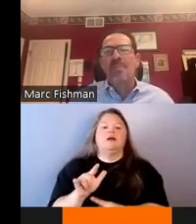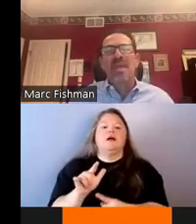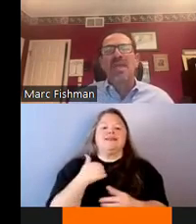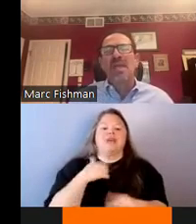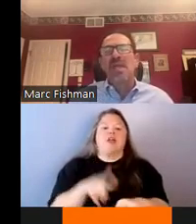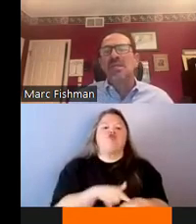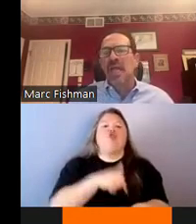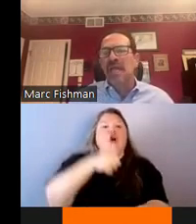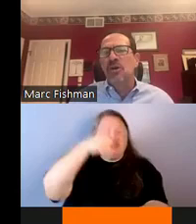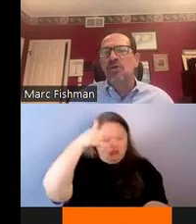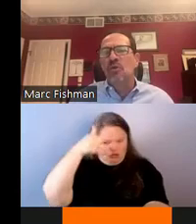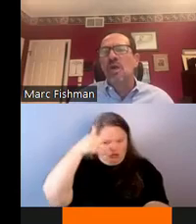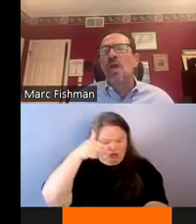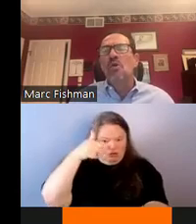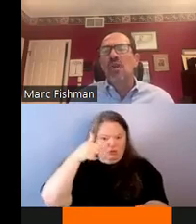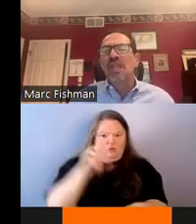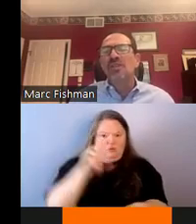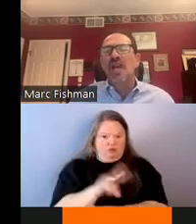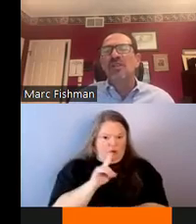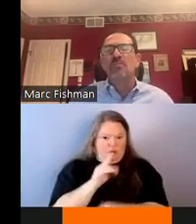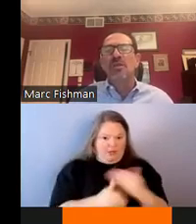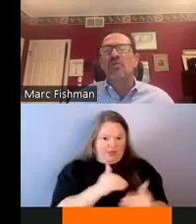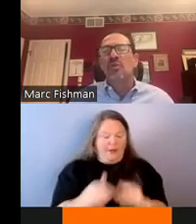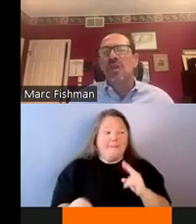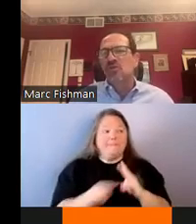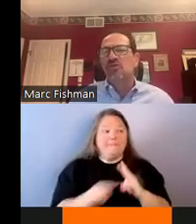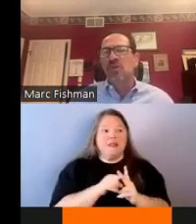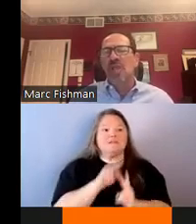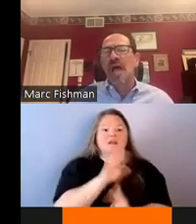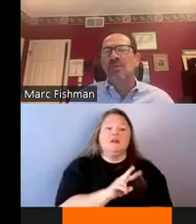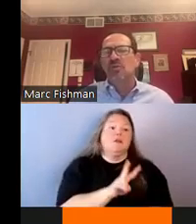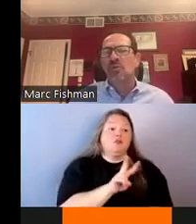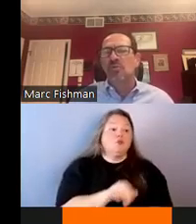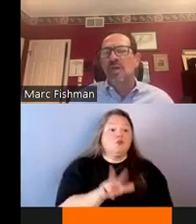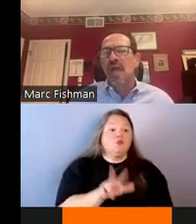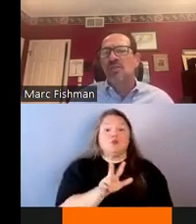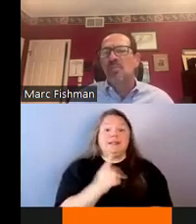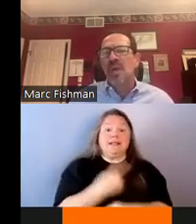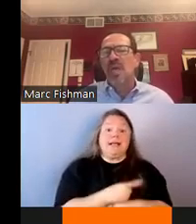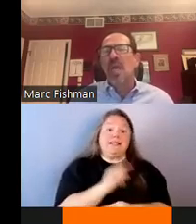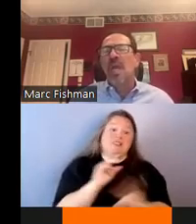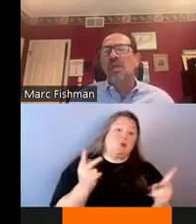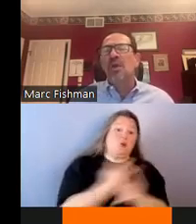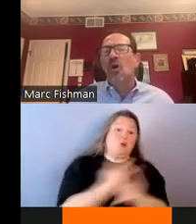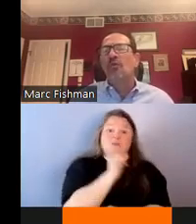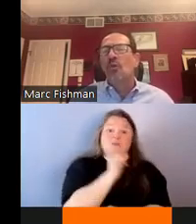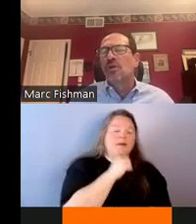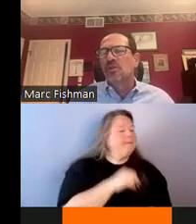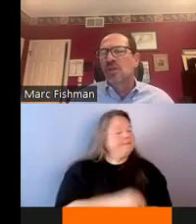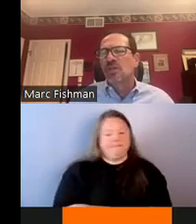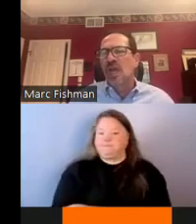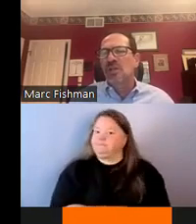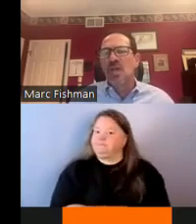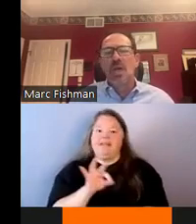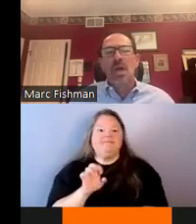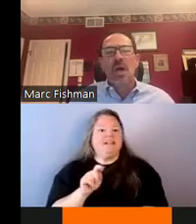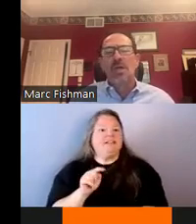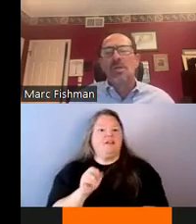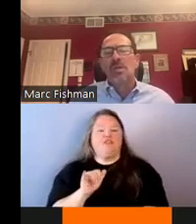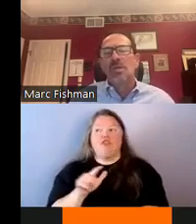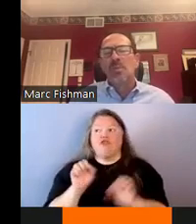heroin, and the peak is later. So the really intense misery doesn't just last 2 to 3 days to peak. It can go 4 to 6